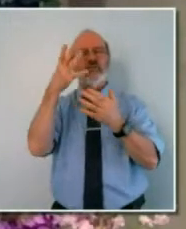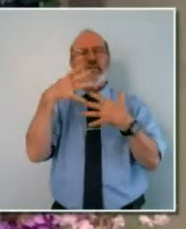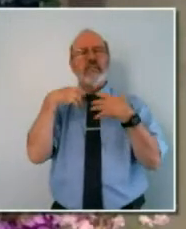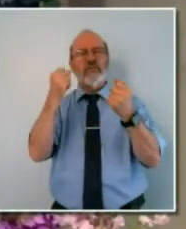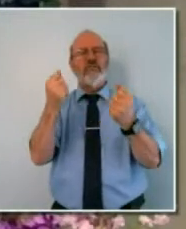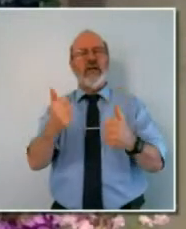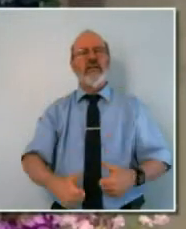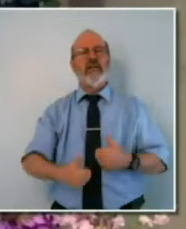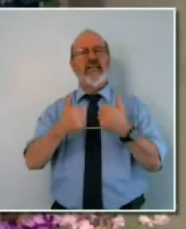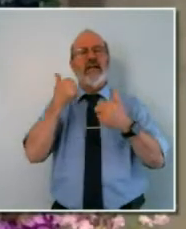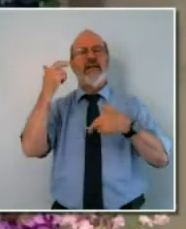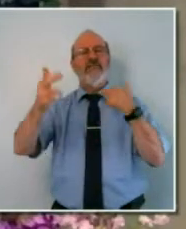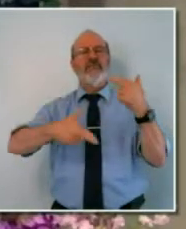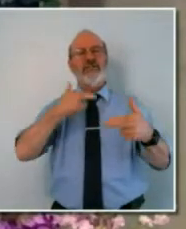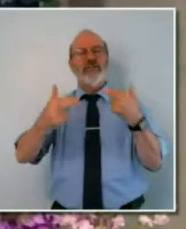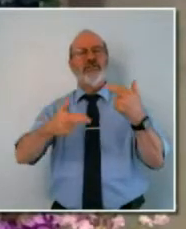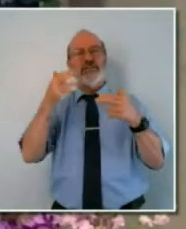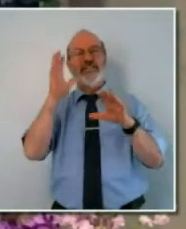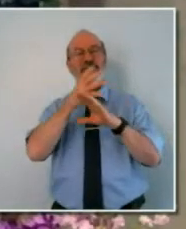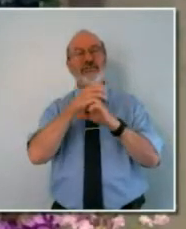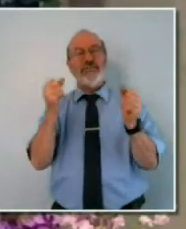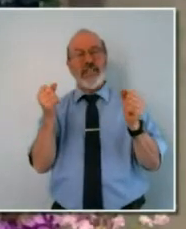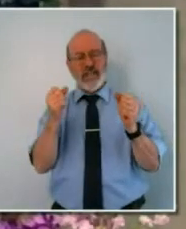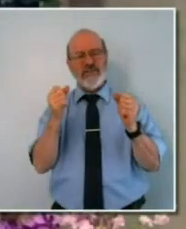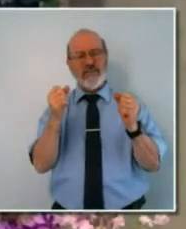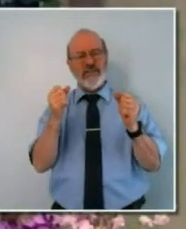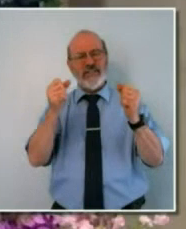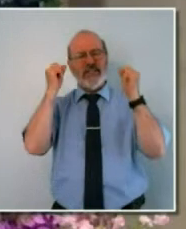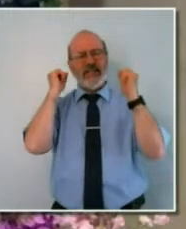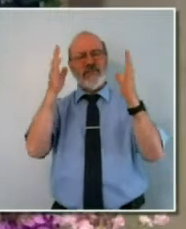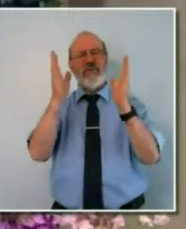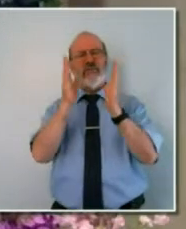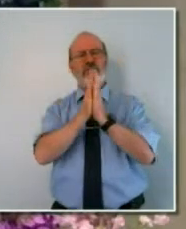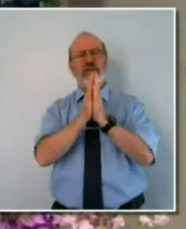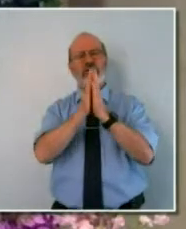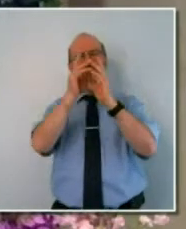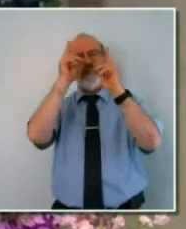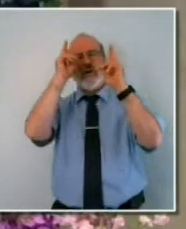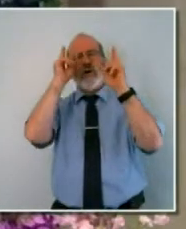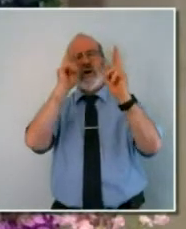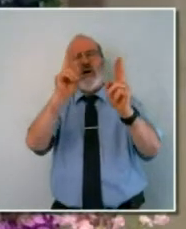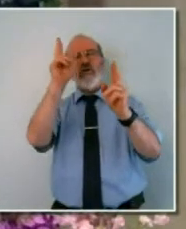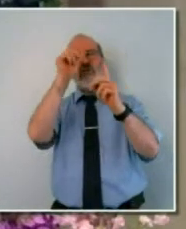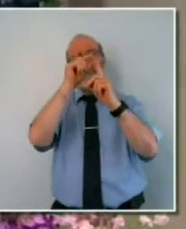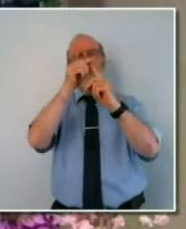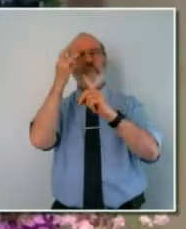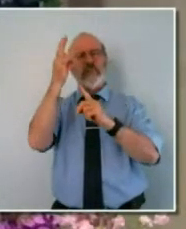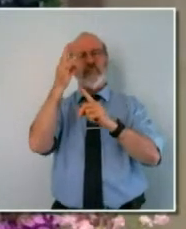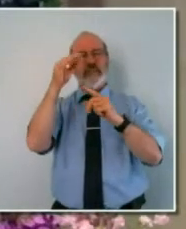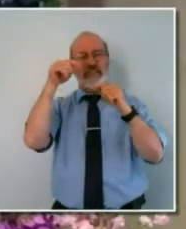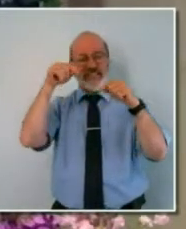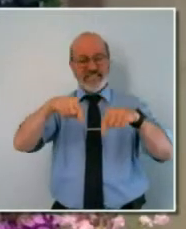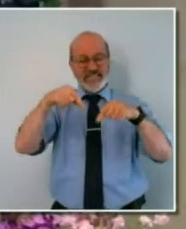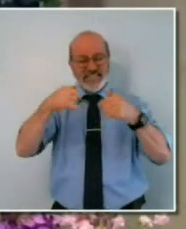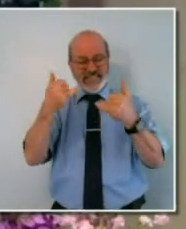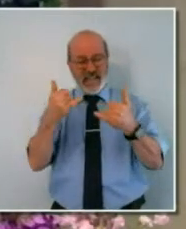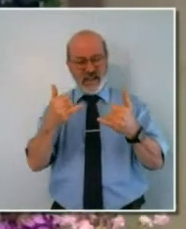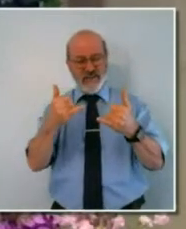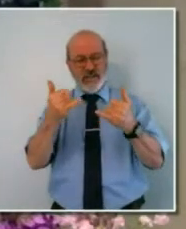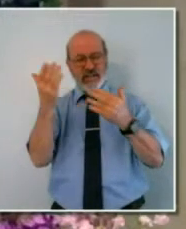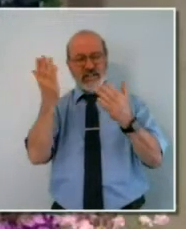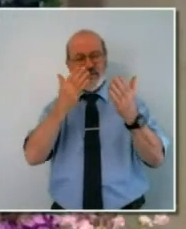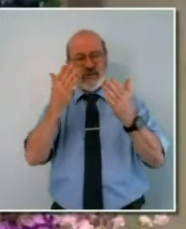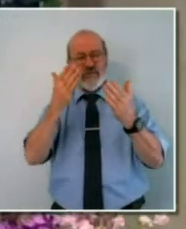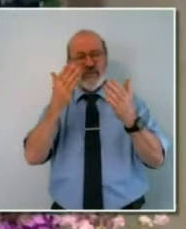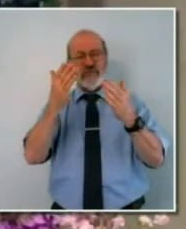Savior. And Father, we do pray that you'll honor your word being preached in this service and in the services and pulpits across our